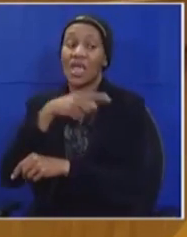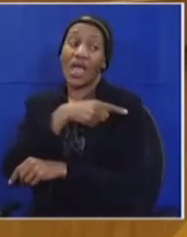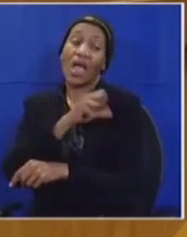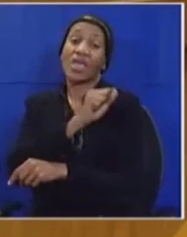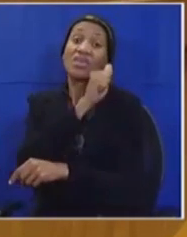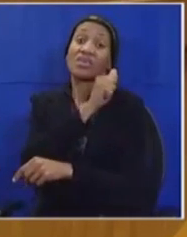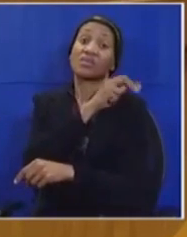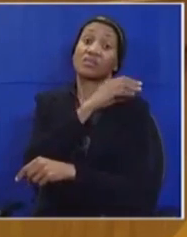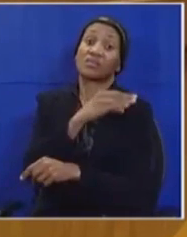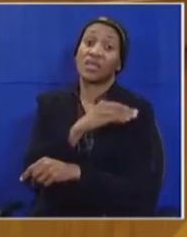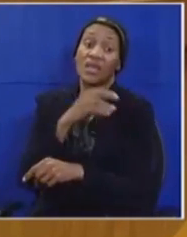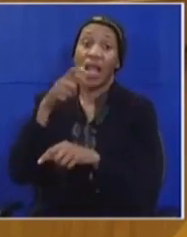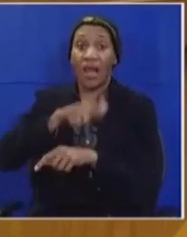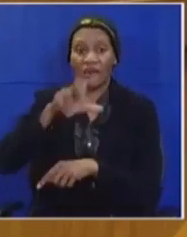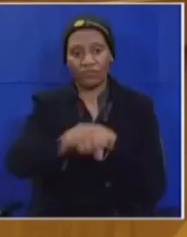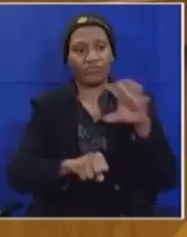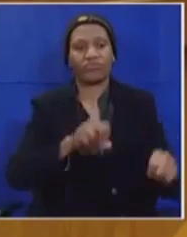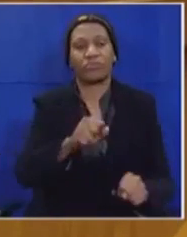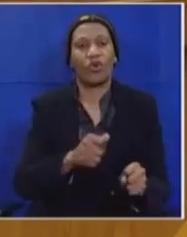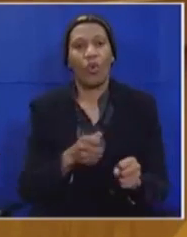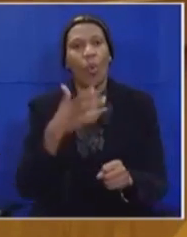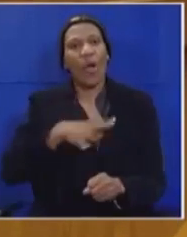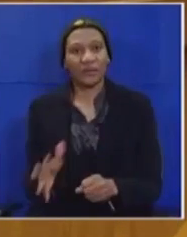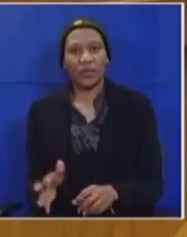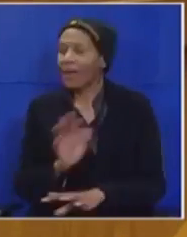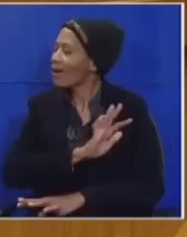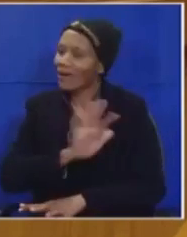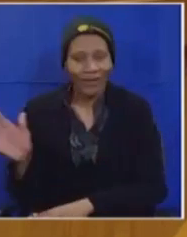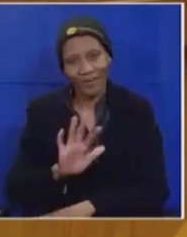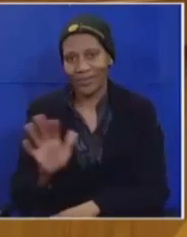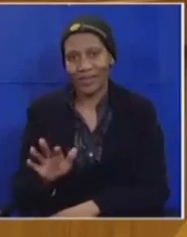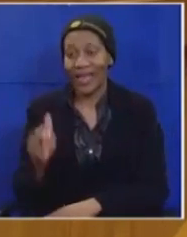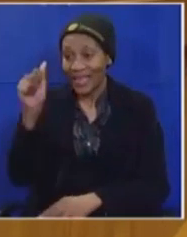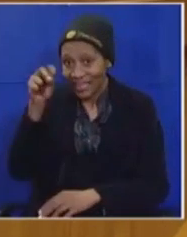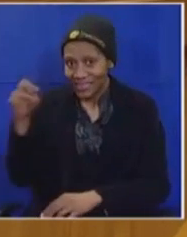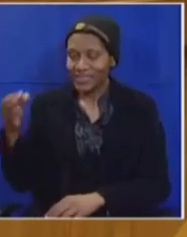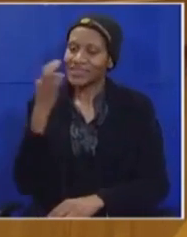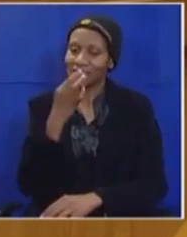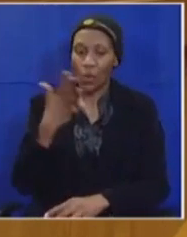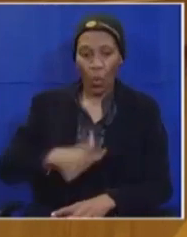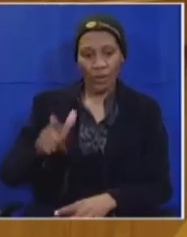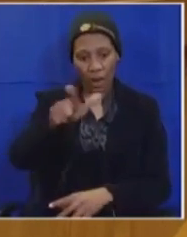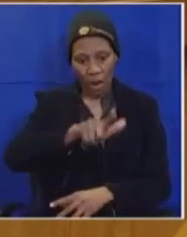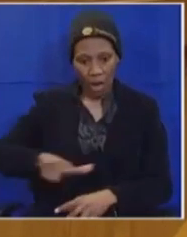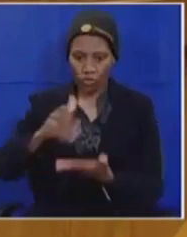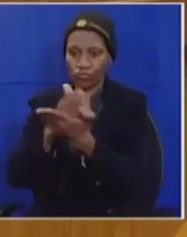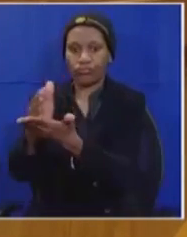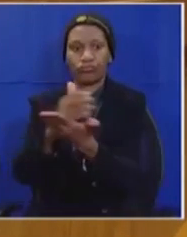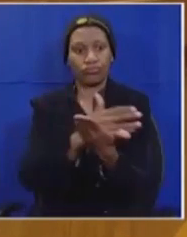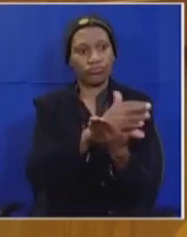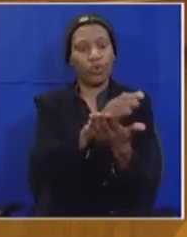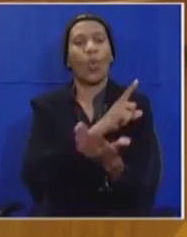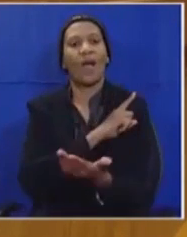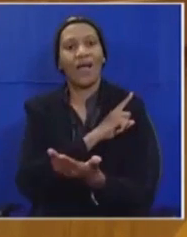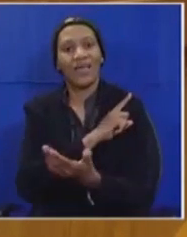such thing. The ANC wants to make sure that there is land reform that is going to lead to the growth of our